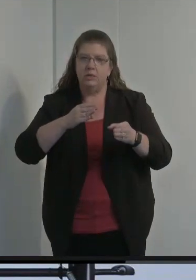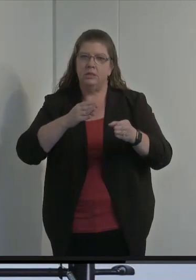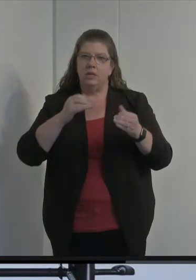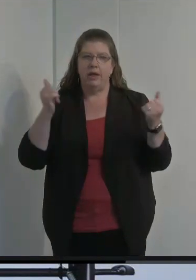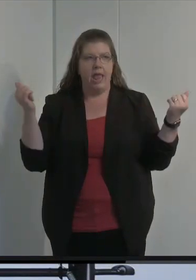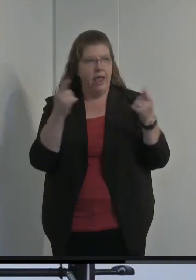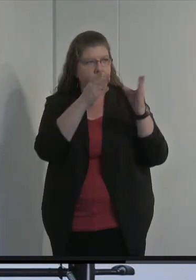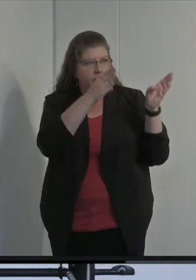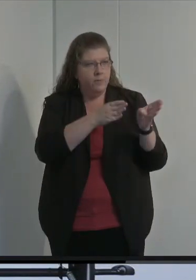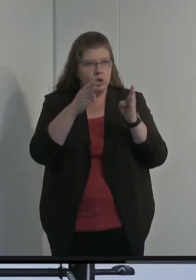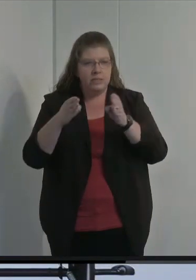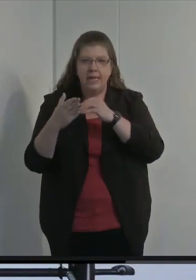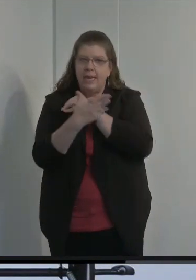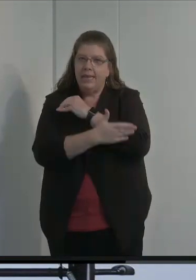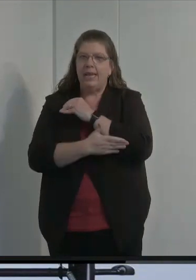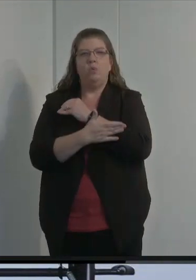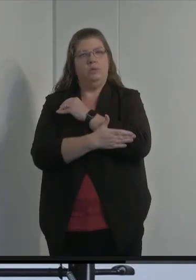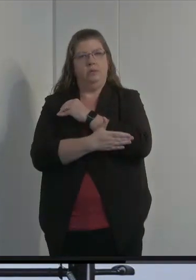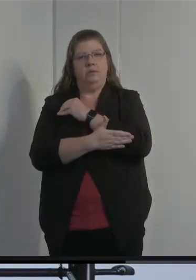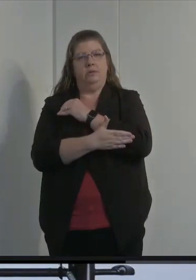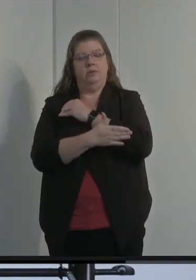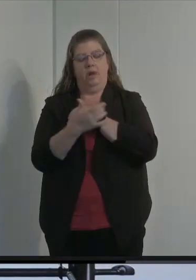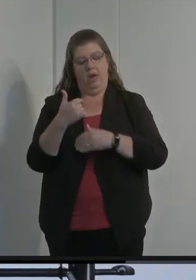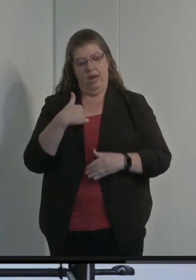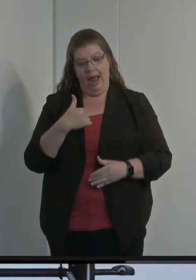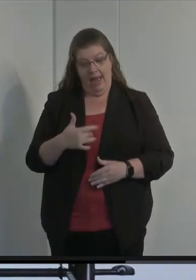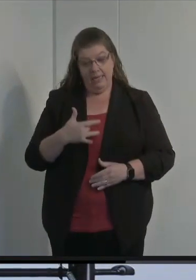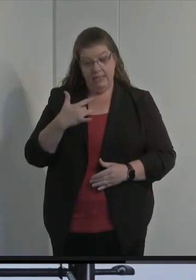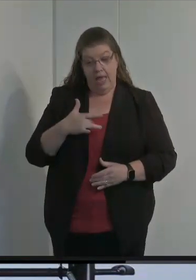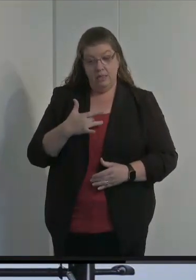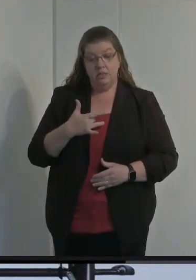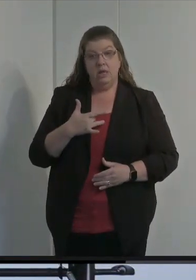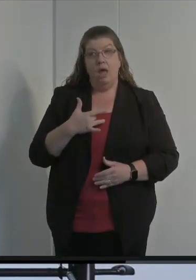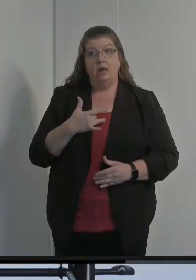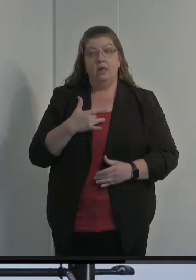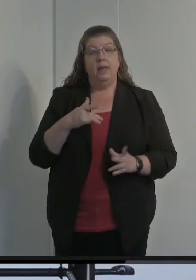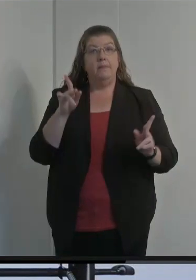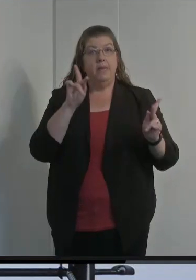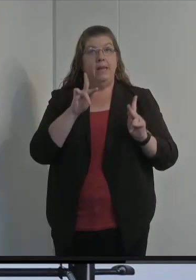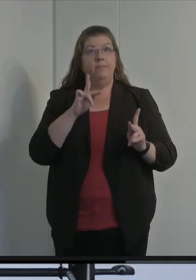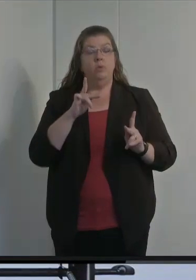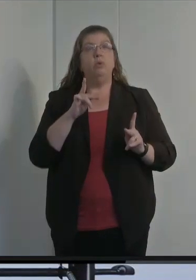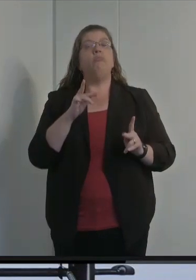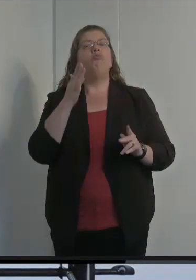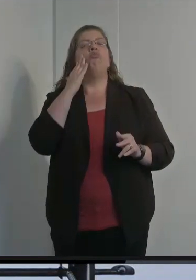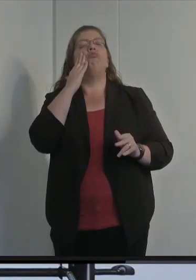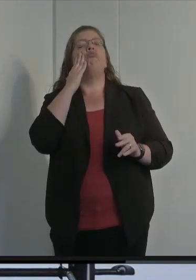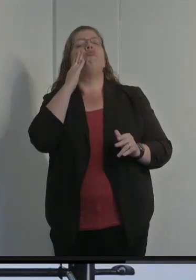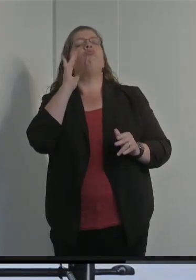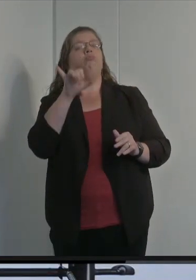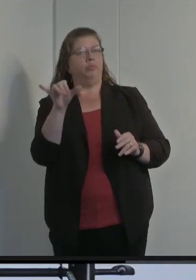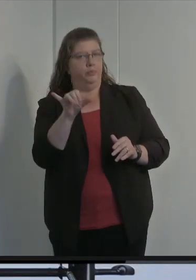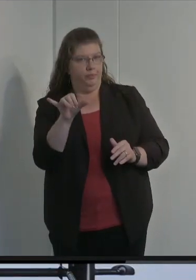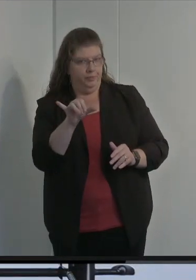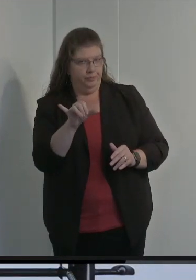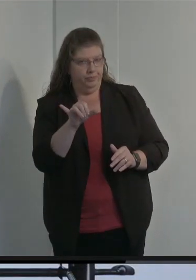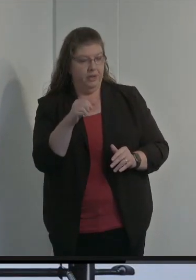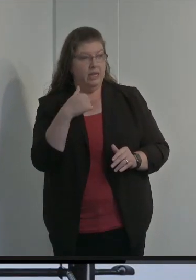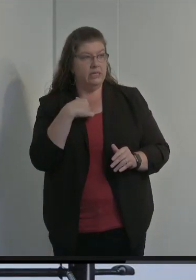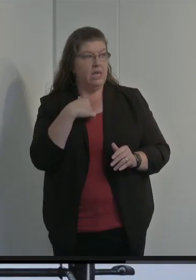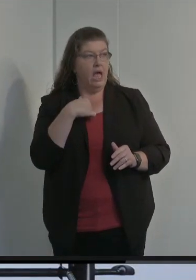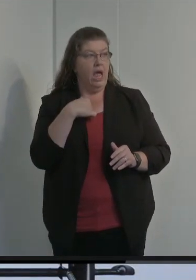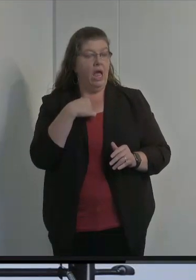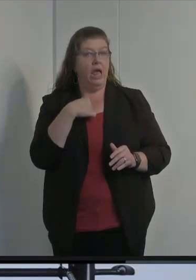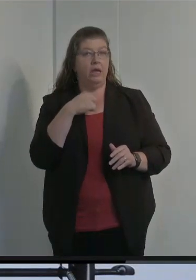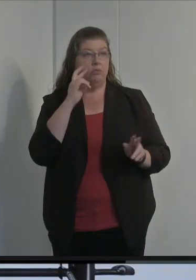every person in this county. And I sense that people are feeling that as well. As I go around